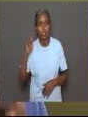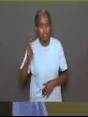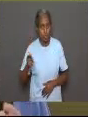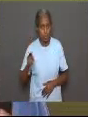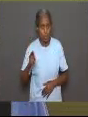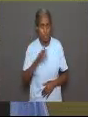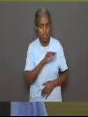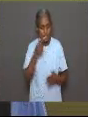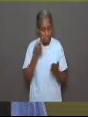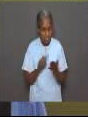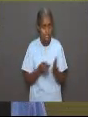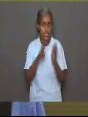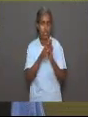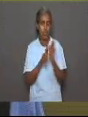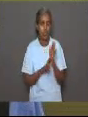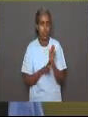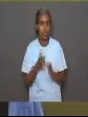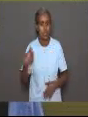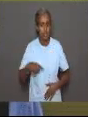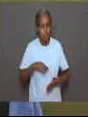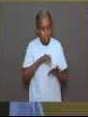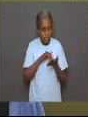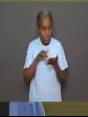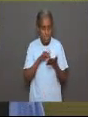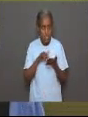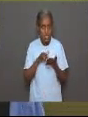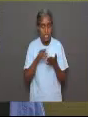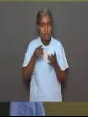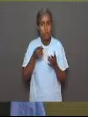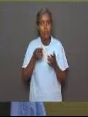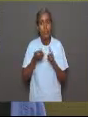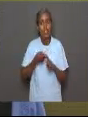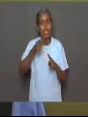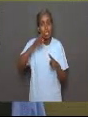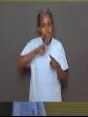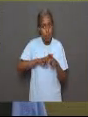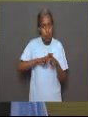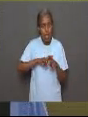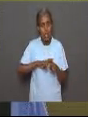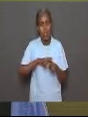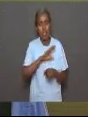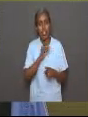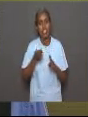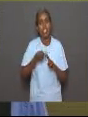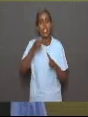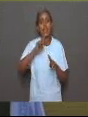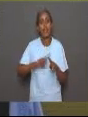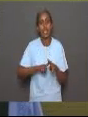and in this unit, you will study reciprocal and